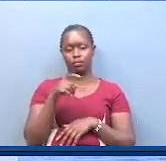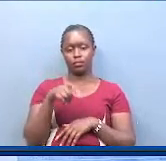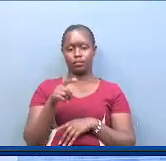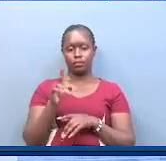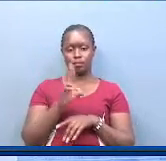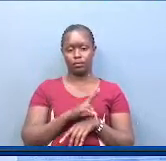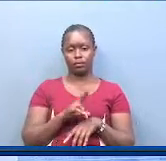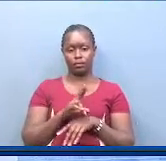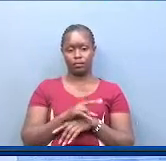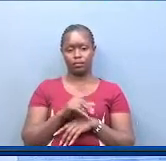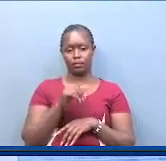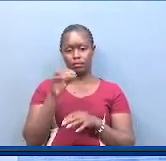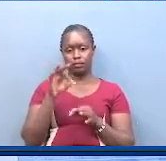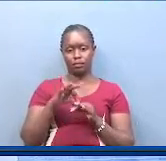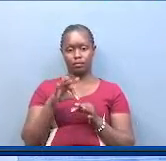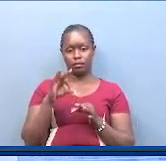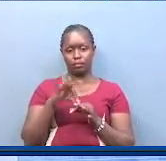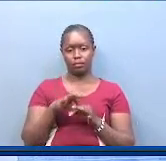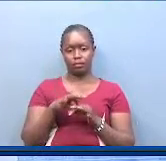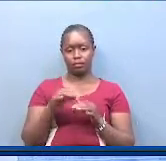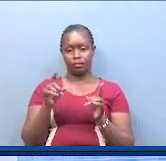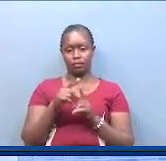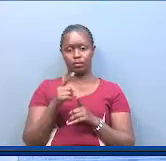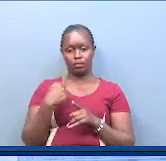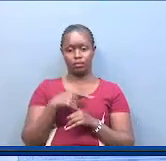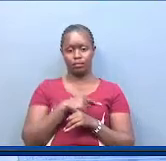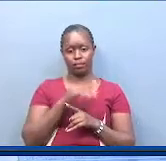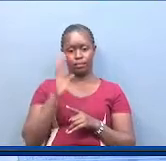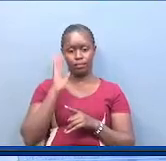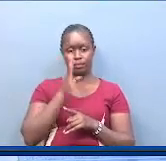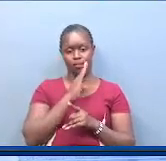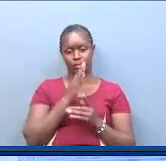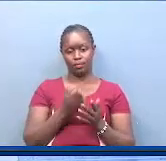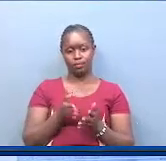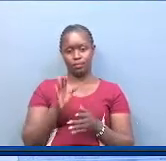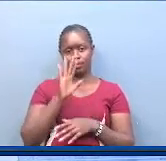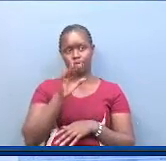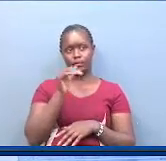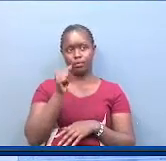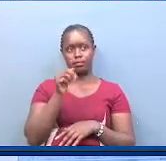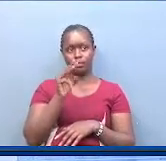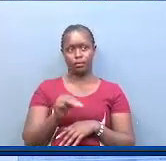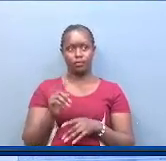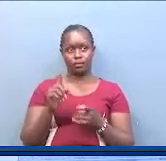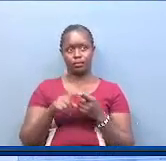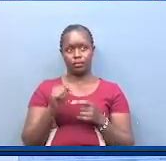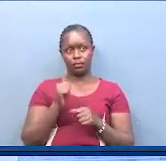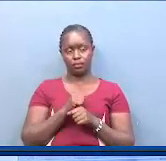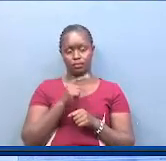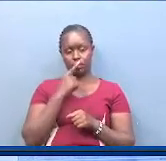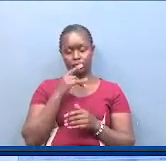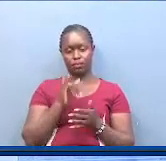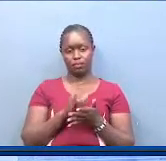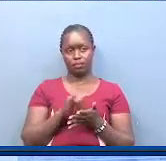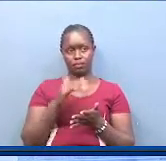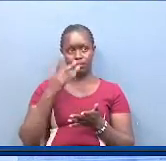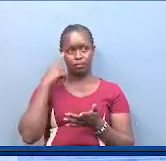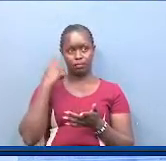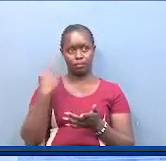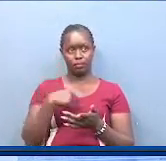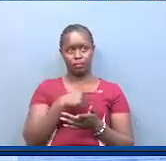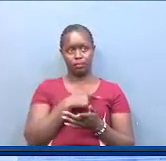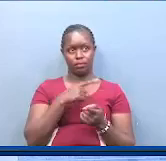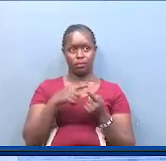to use in order to vote. And we shall be there 5 a.m. in the morning to ensure that for